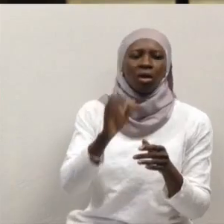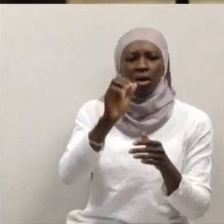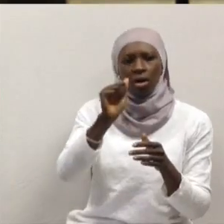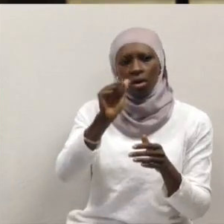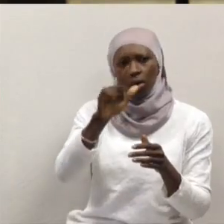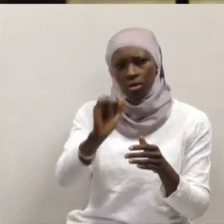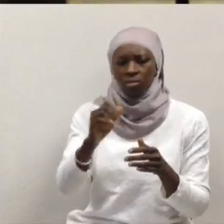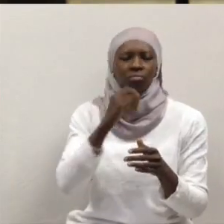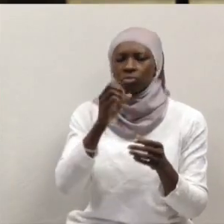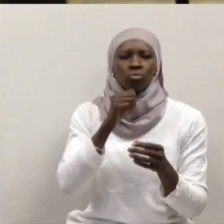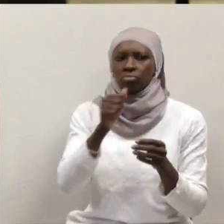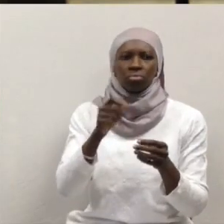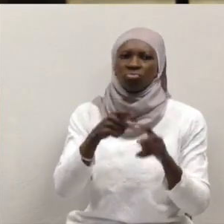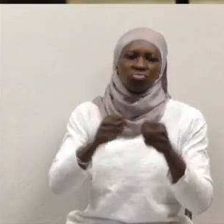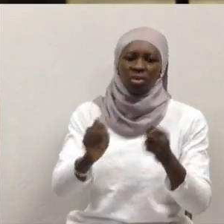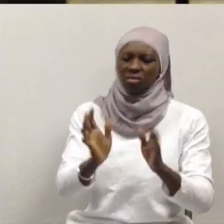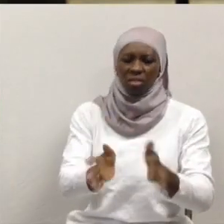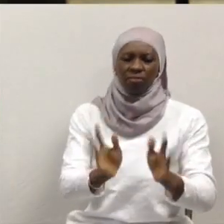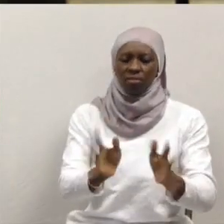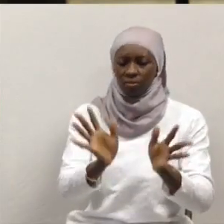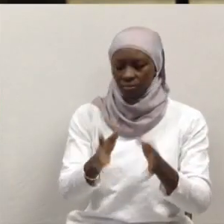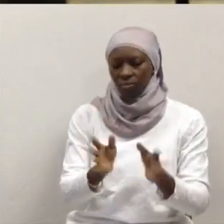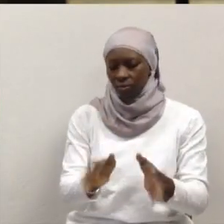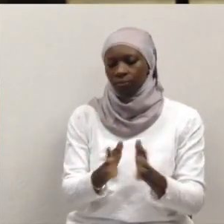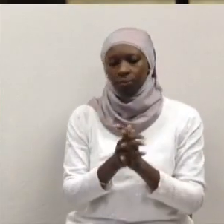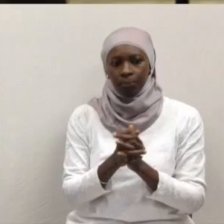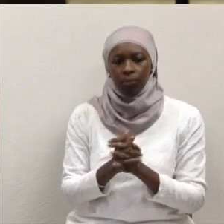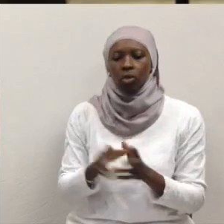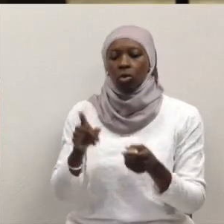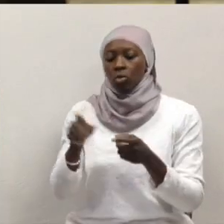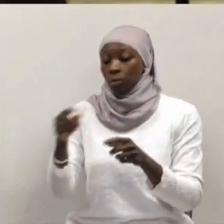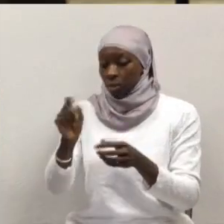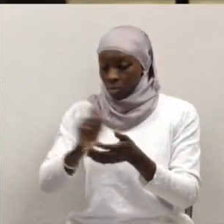is a written agreement from Muhammad Rasulullah